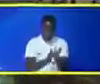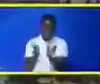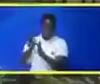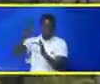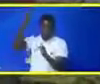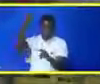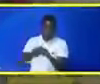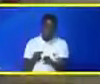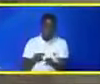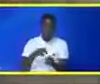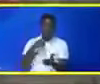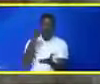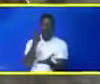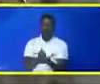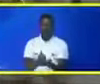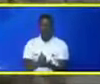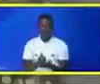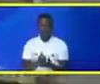hallelujah,